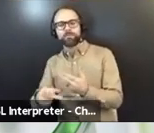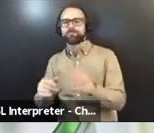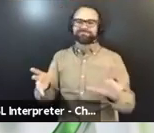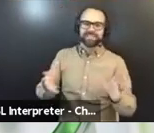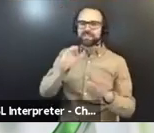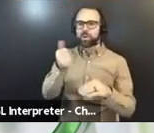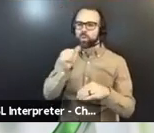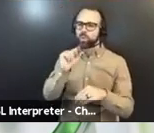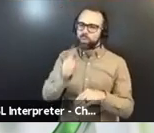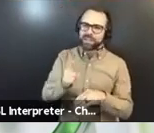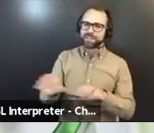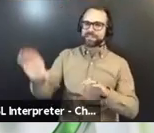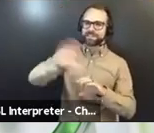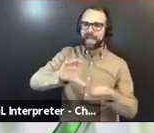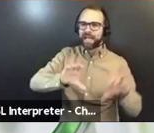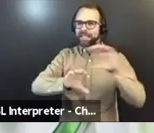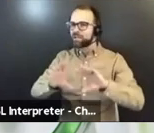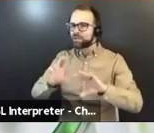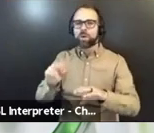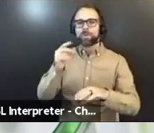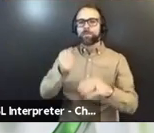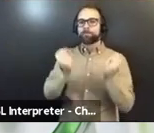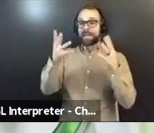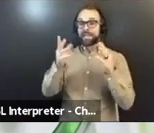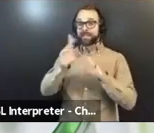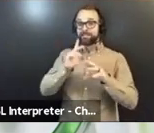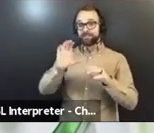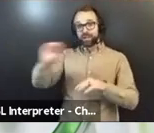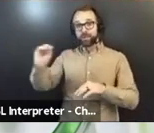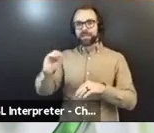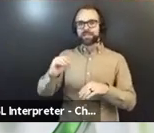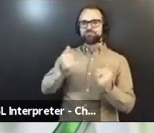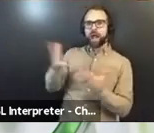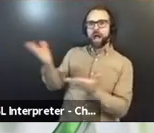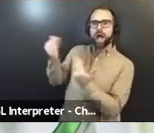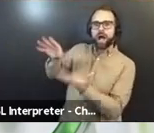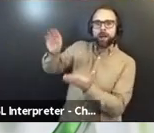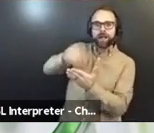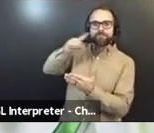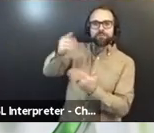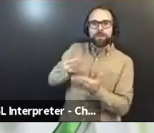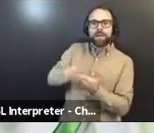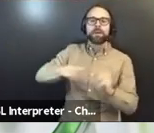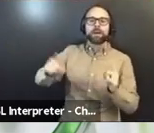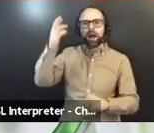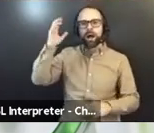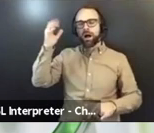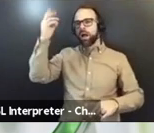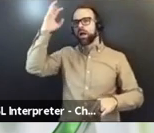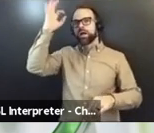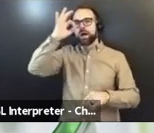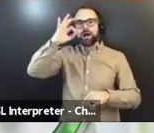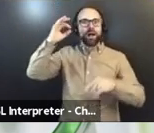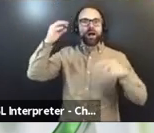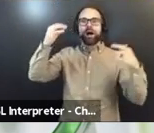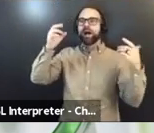a lot of companies made an error here, is they all went after this money and now they realize they could have got more back if they just did Shred.